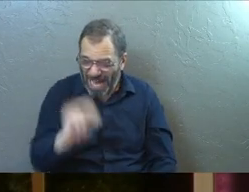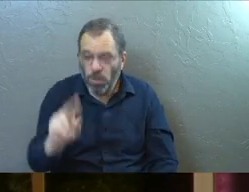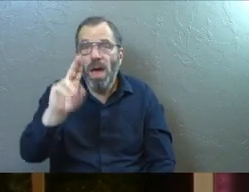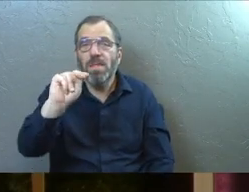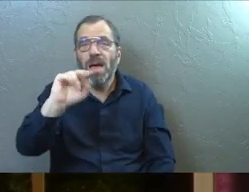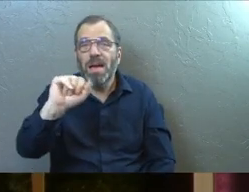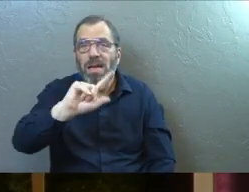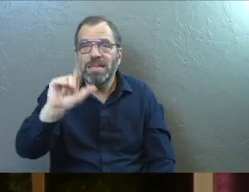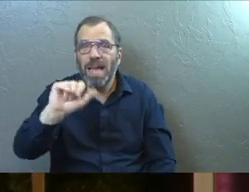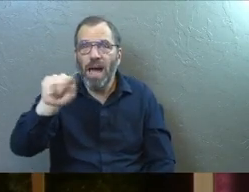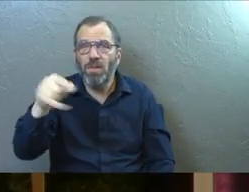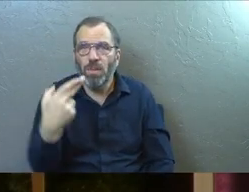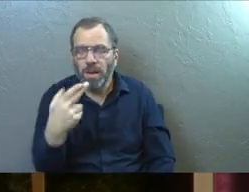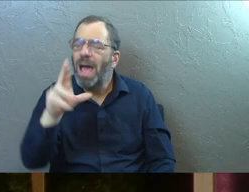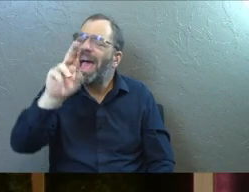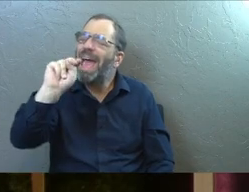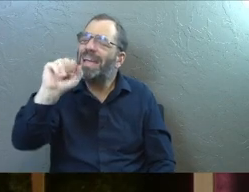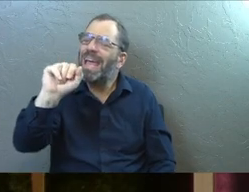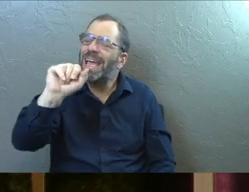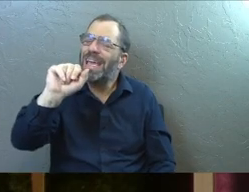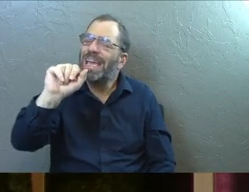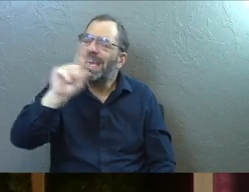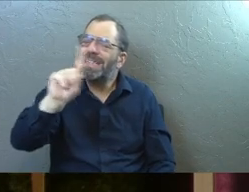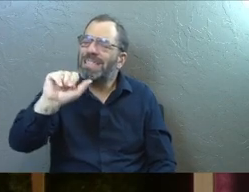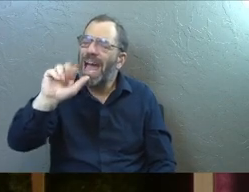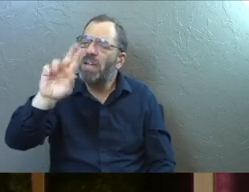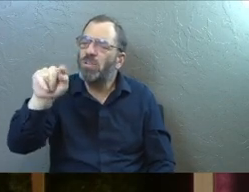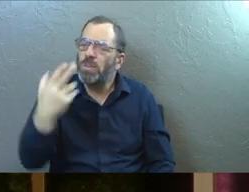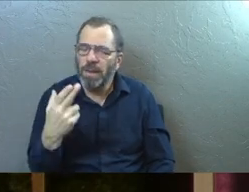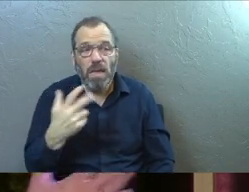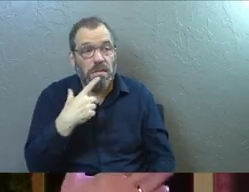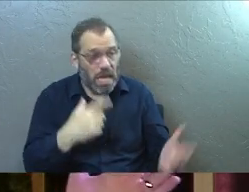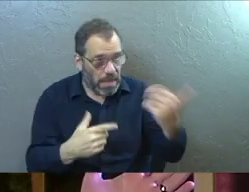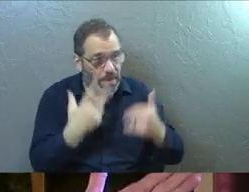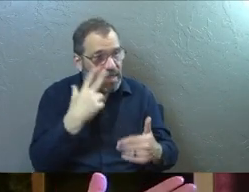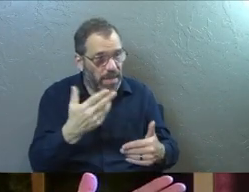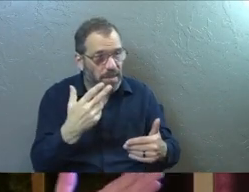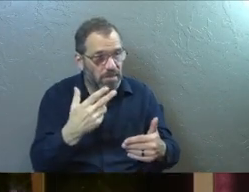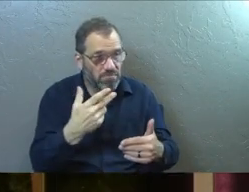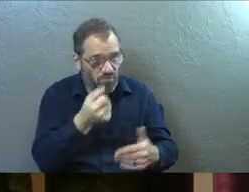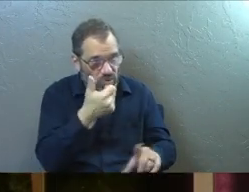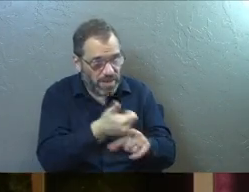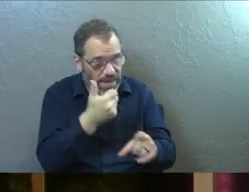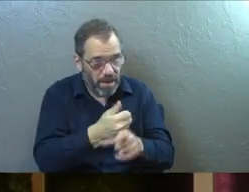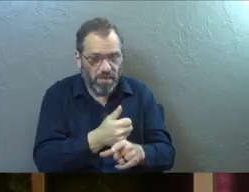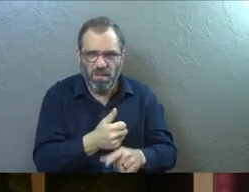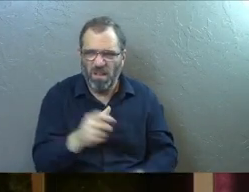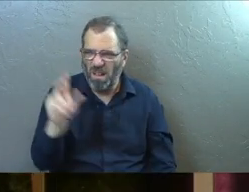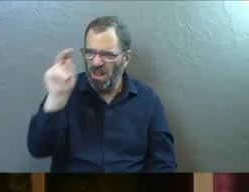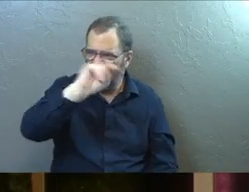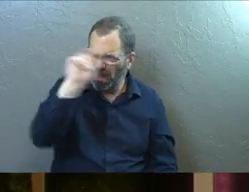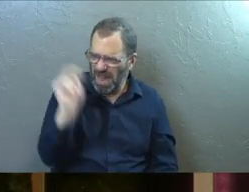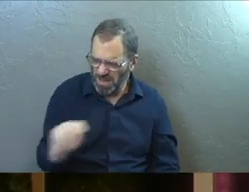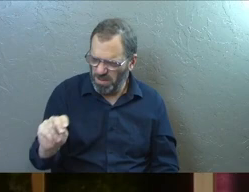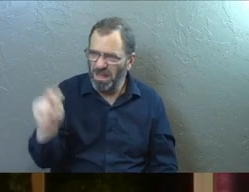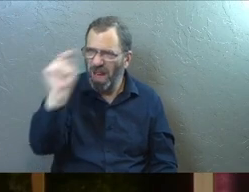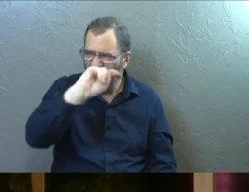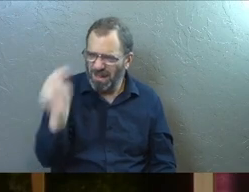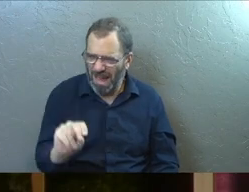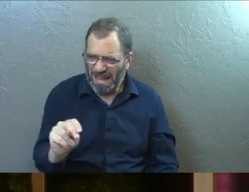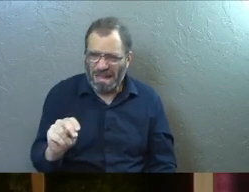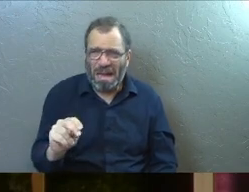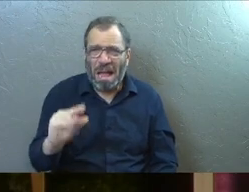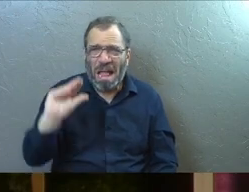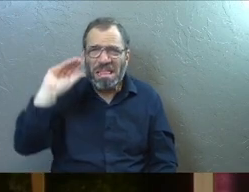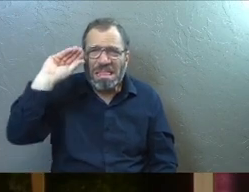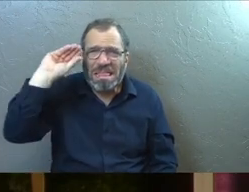Nazareth? Come and see for yourself," Philip replied. So there's this understanding of, like, Nazareth? Like, that place is